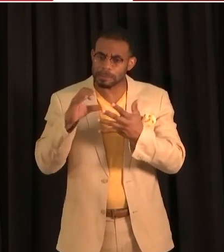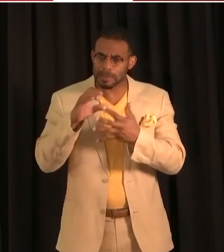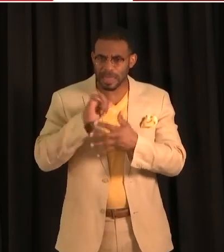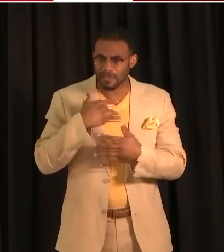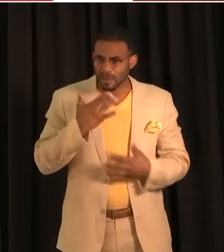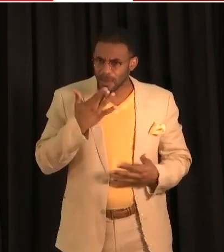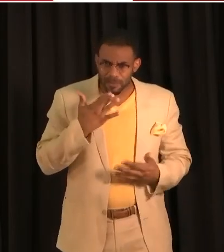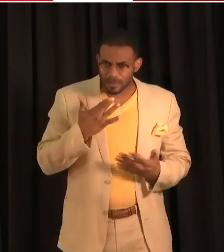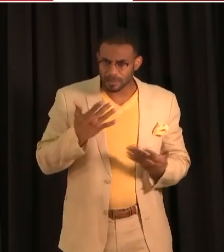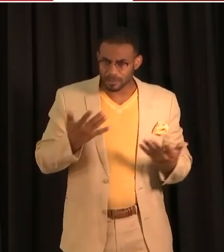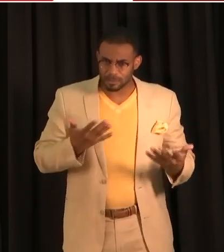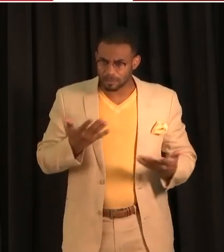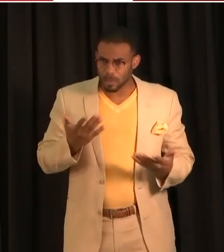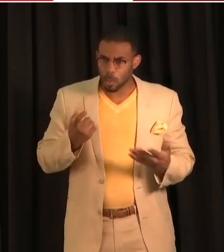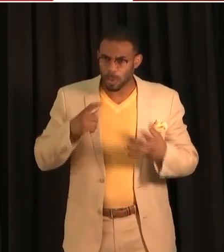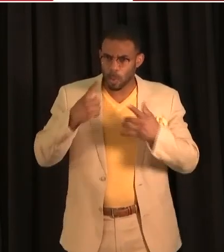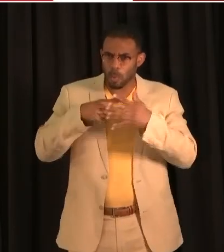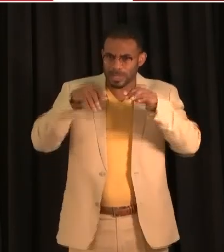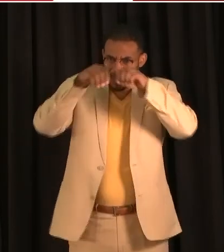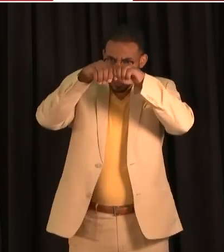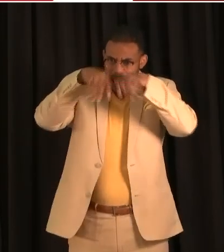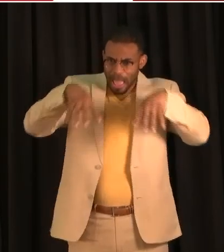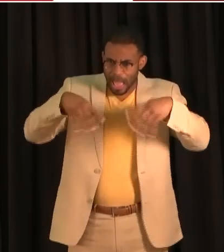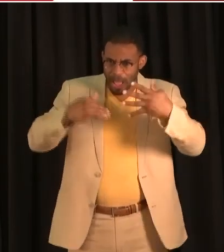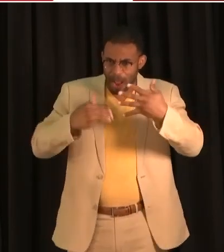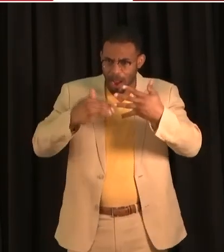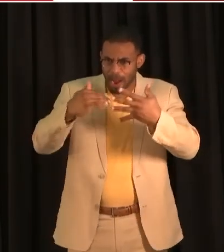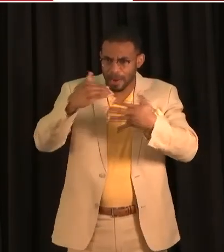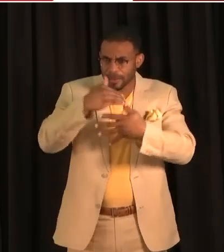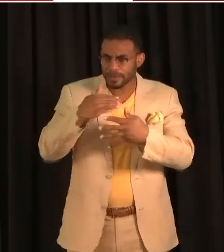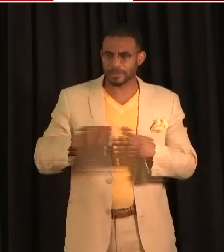a preference? What is the hierarchy?